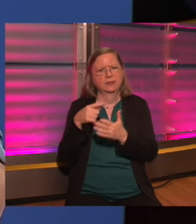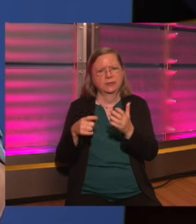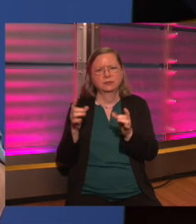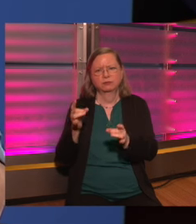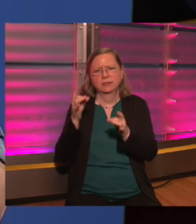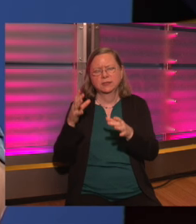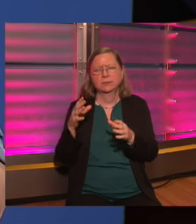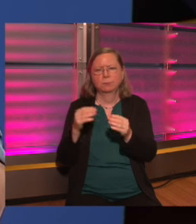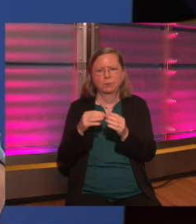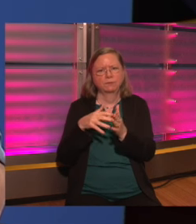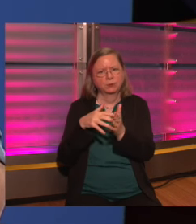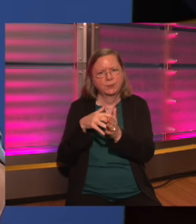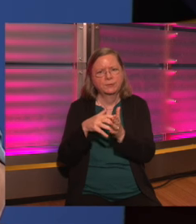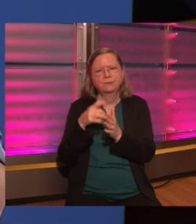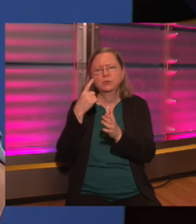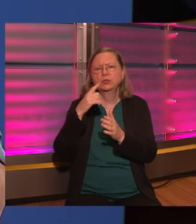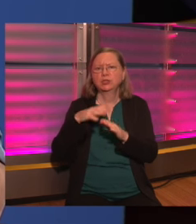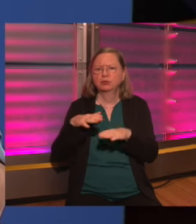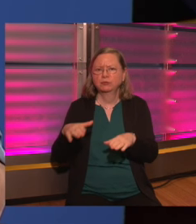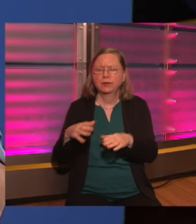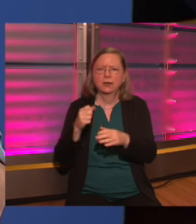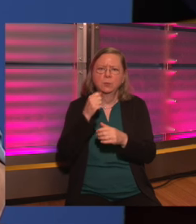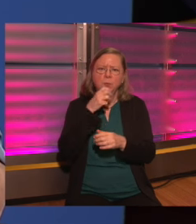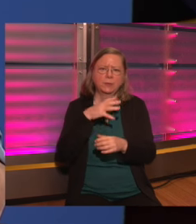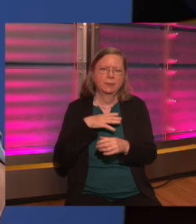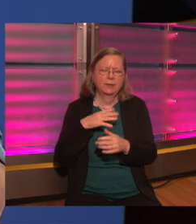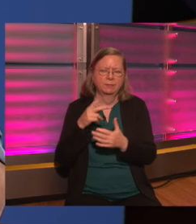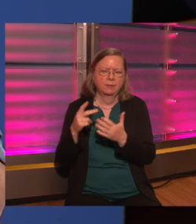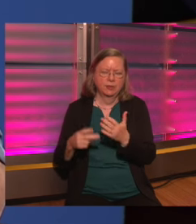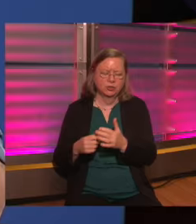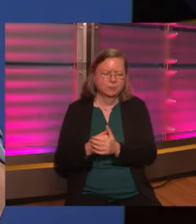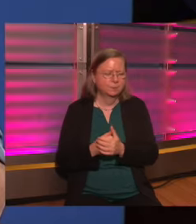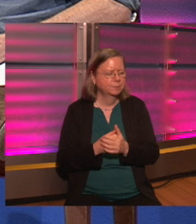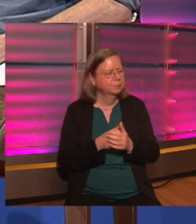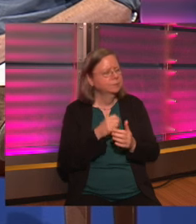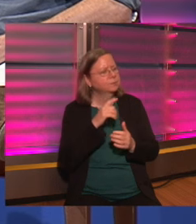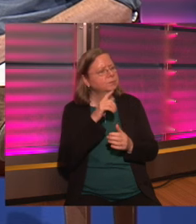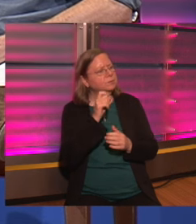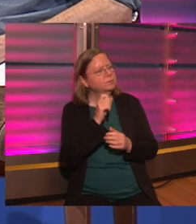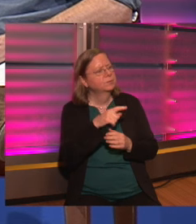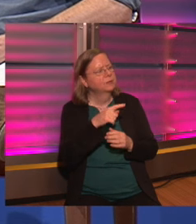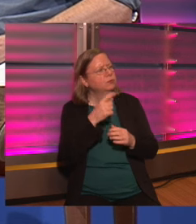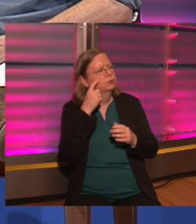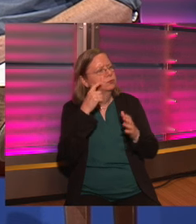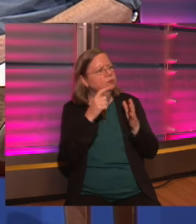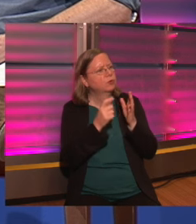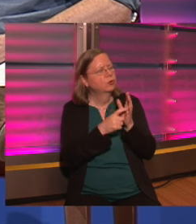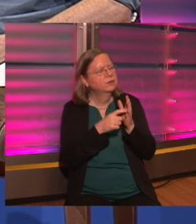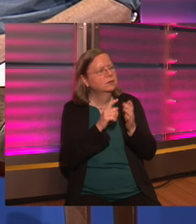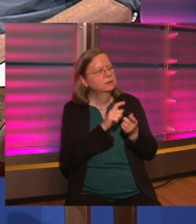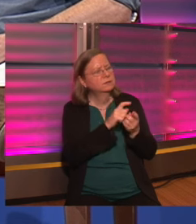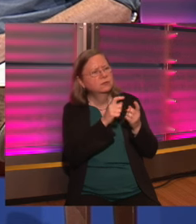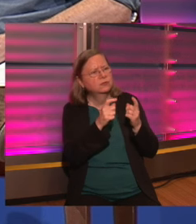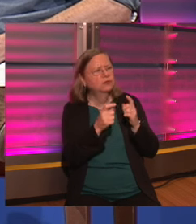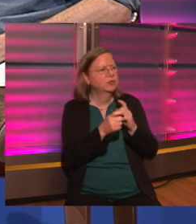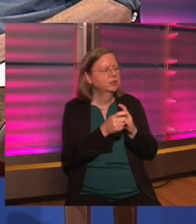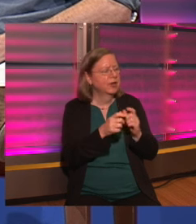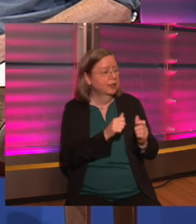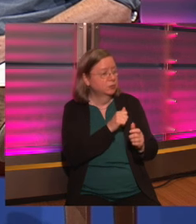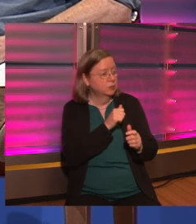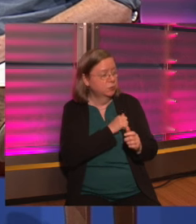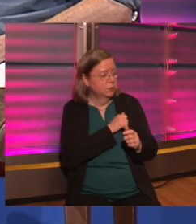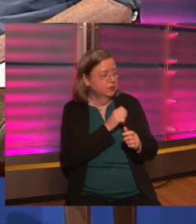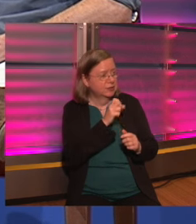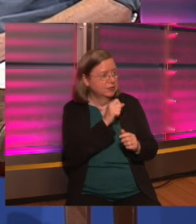for the children and for women populations. Have you noticed shifting attitudes towards Syrian refugees in America since you made the